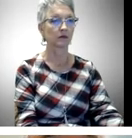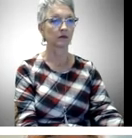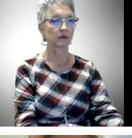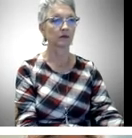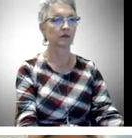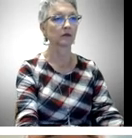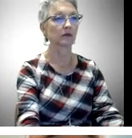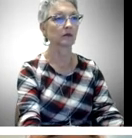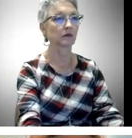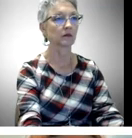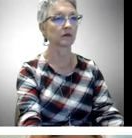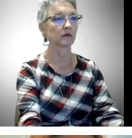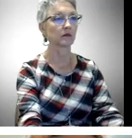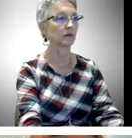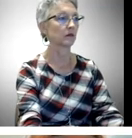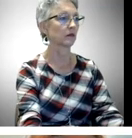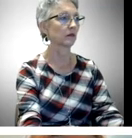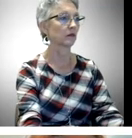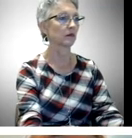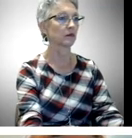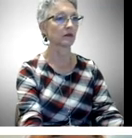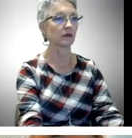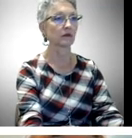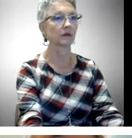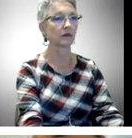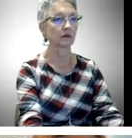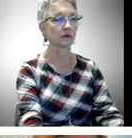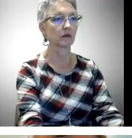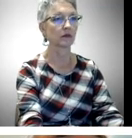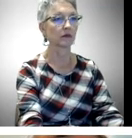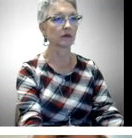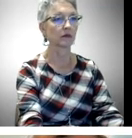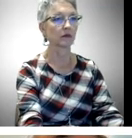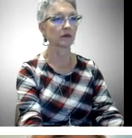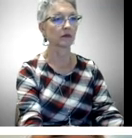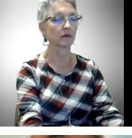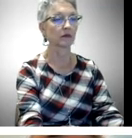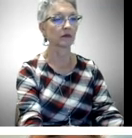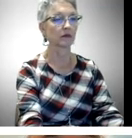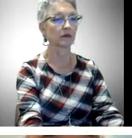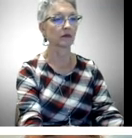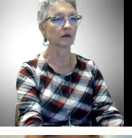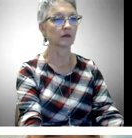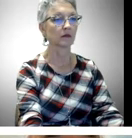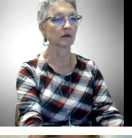report on the ward, as well as how they spent their finances. And the problem with these